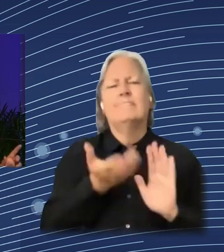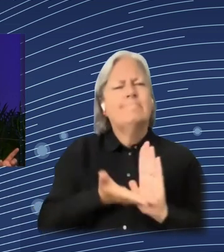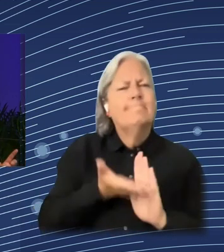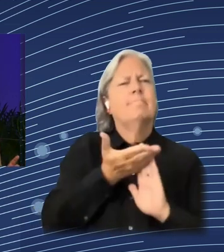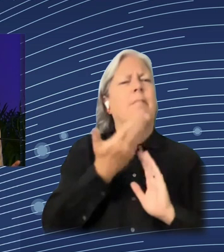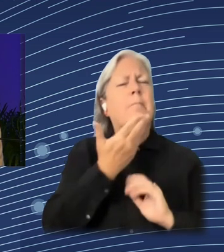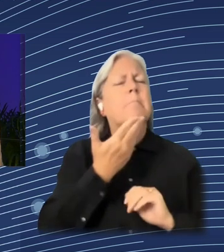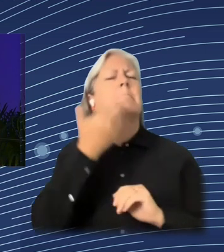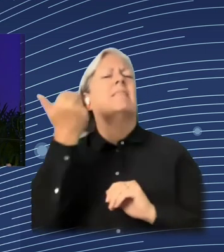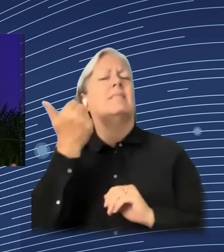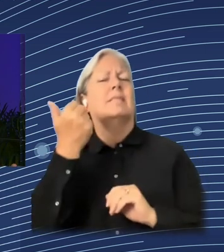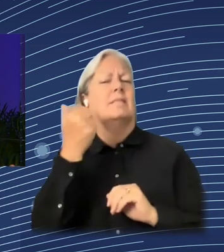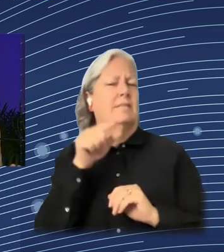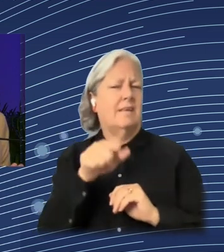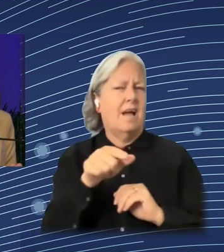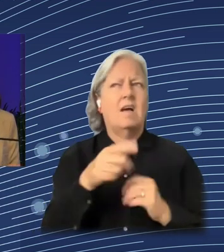Next slide, please.